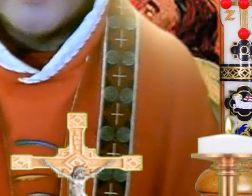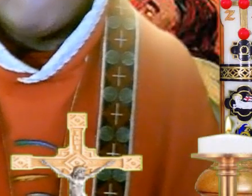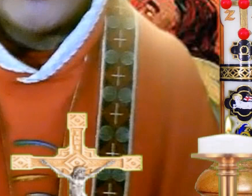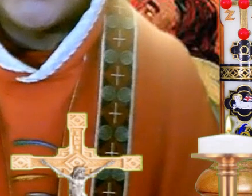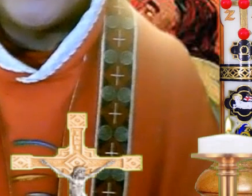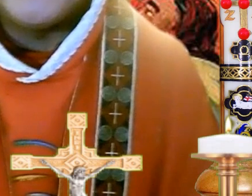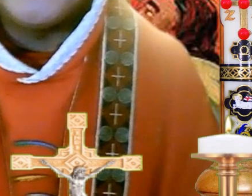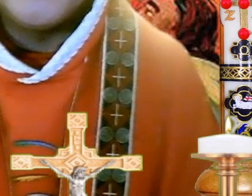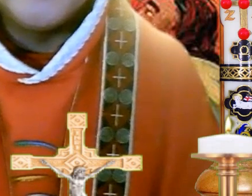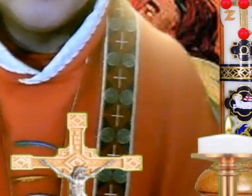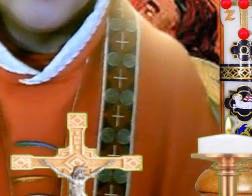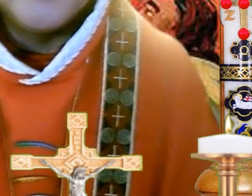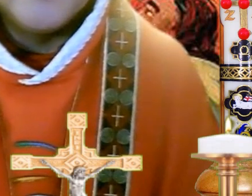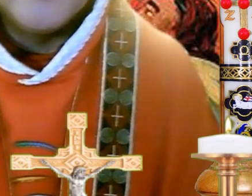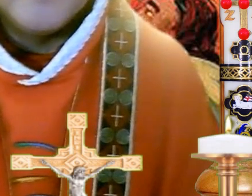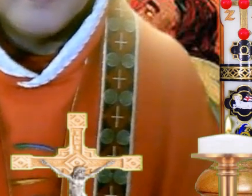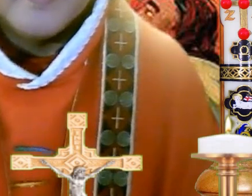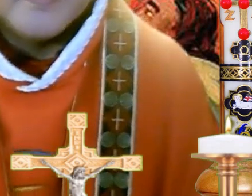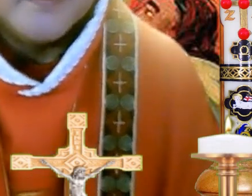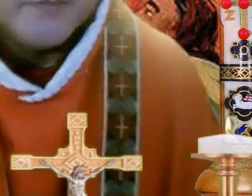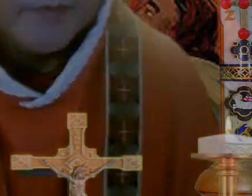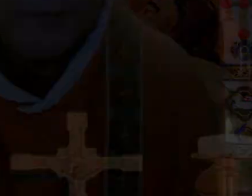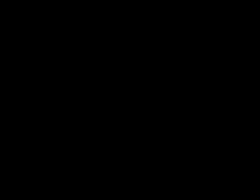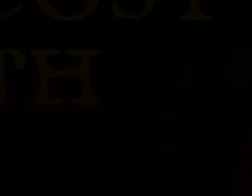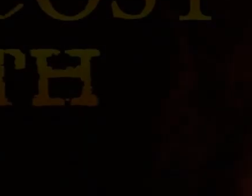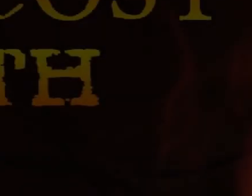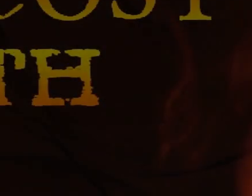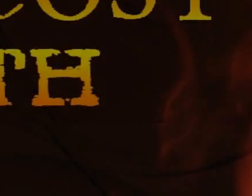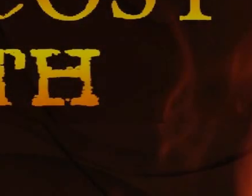our salvation. Praise to you, Lord Jesus Christ.